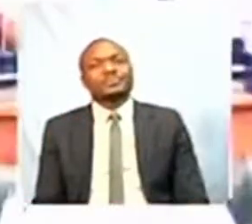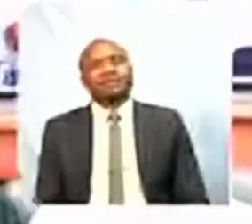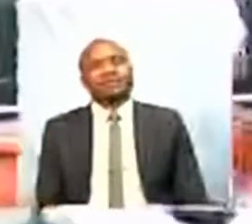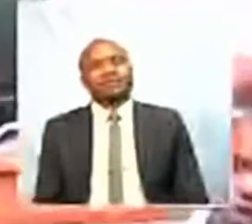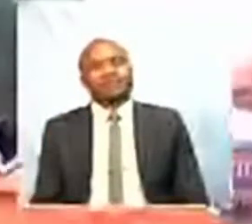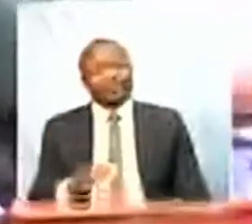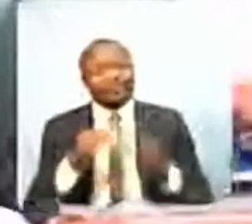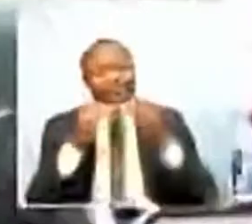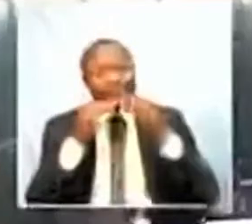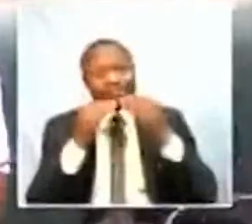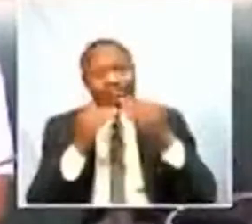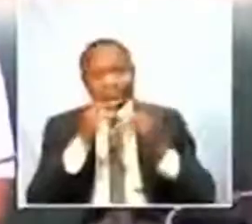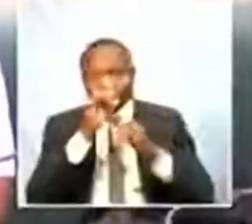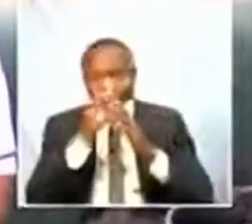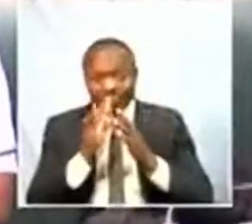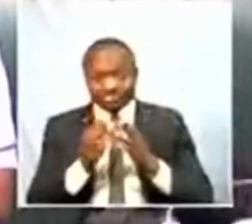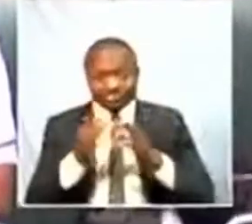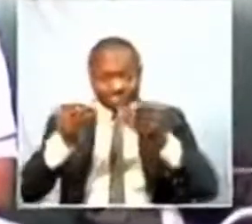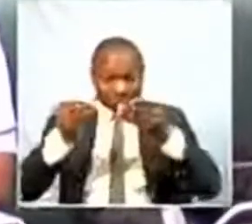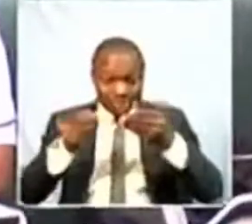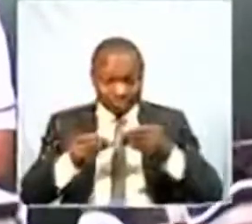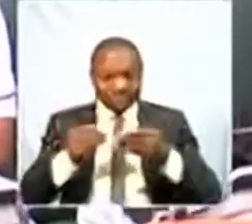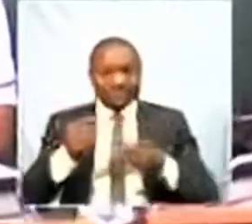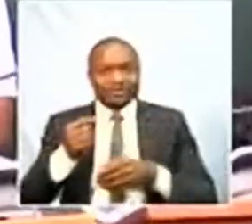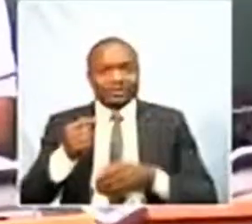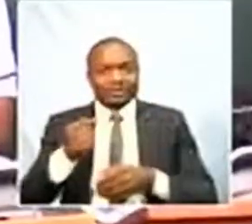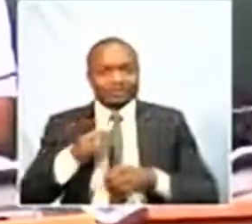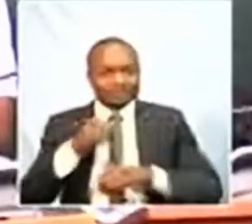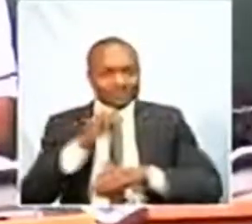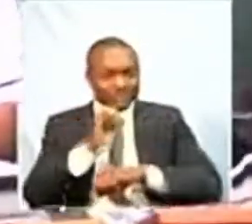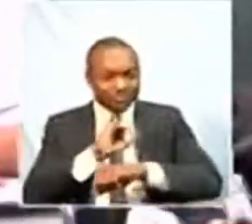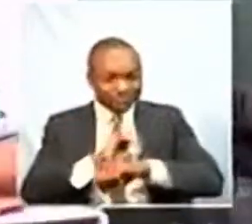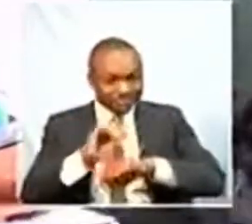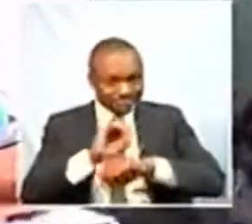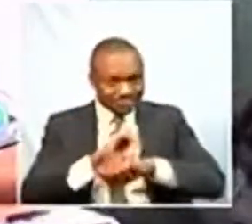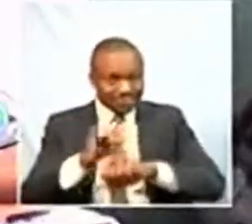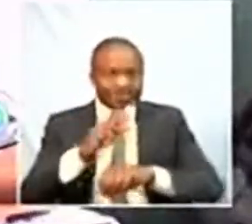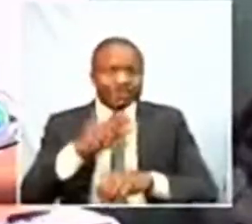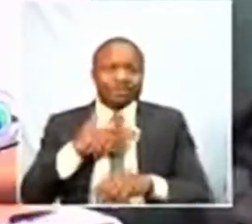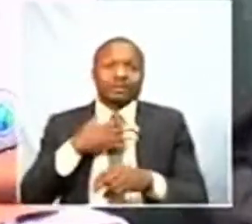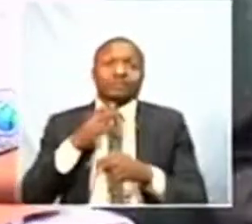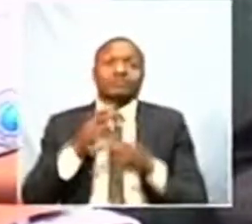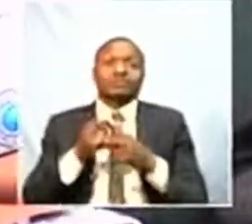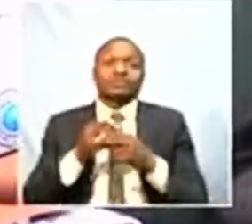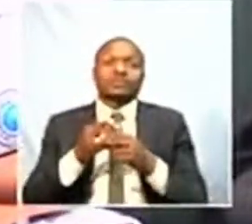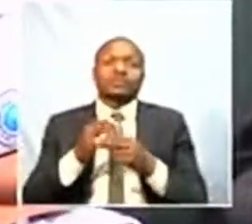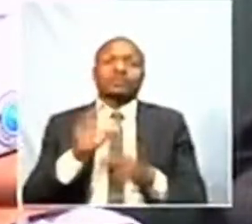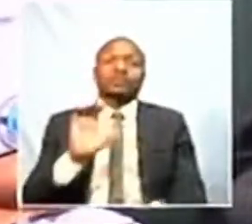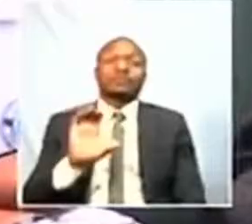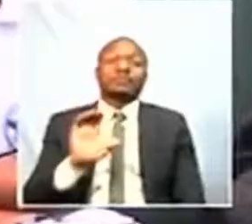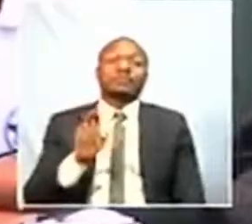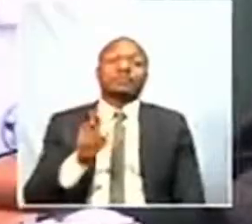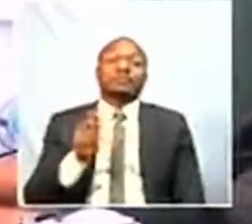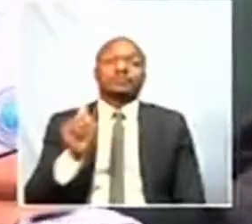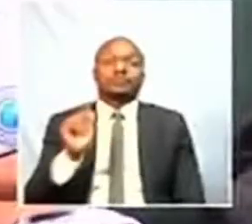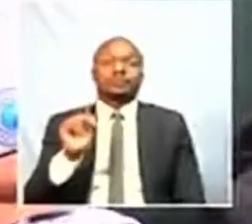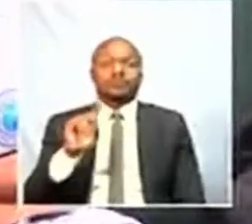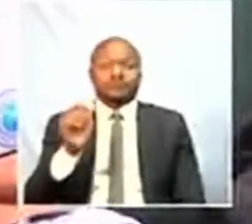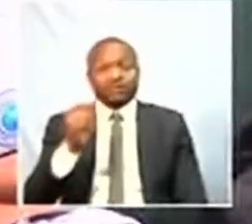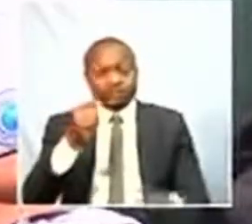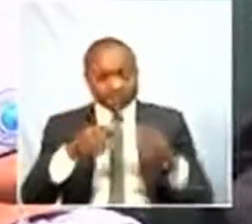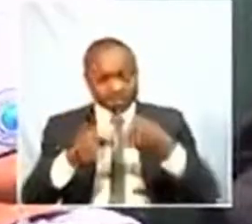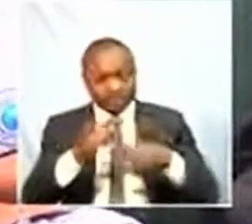Thank you, Madam Speaker, for giving me this opportunity to speak before the House. My name is Chanda Kapasa, representing the good people of